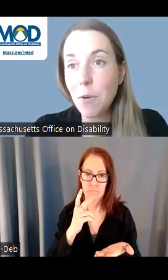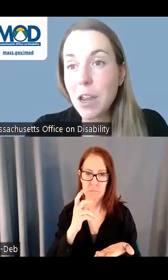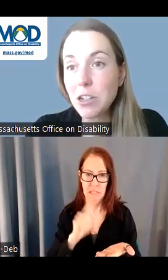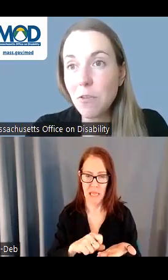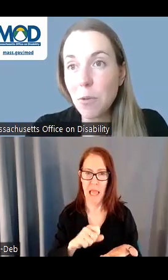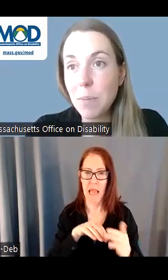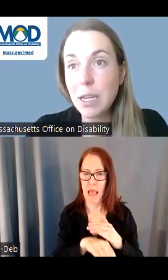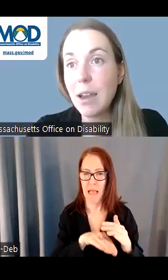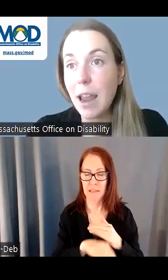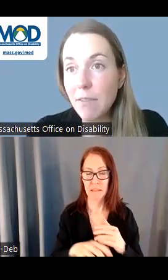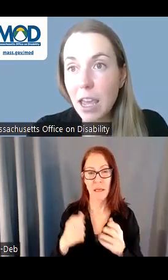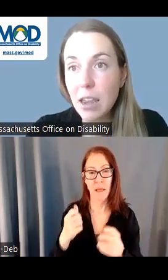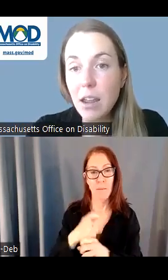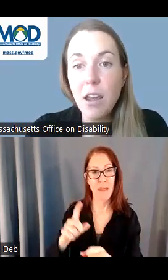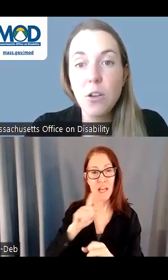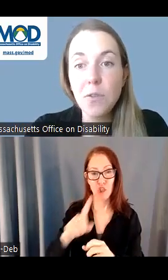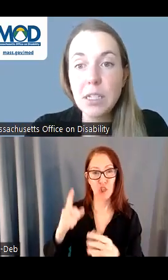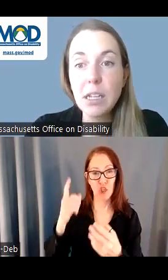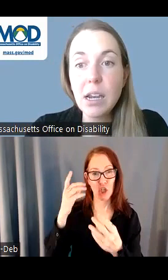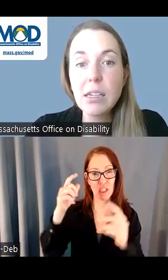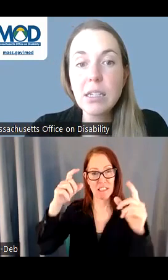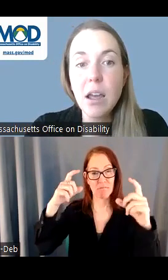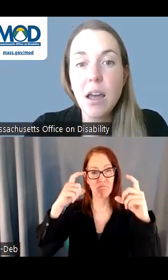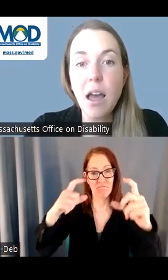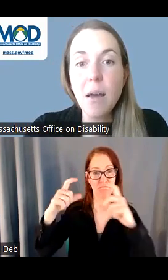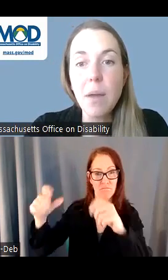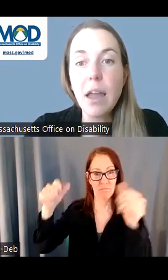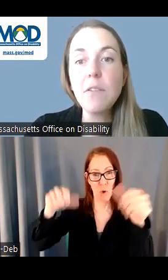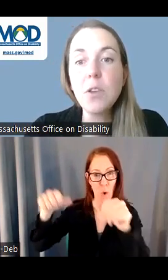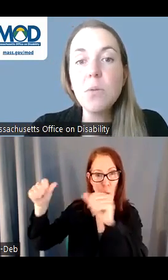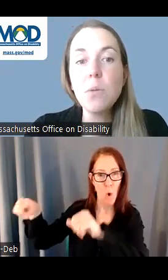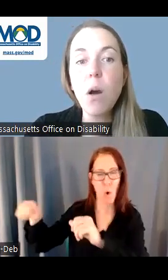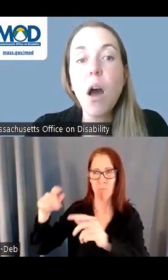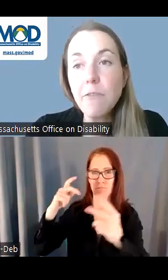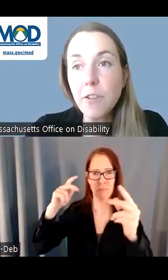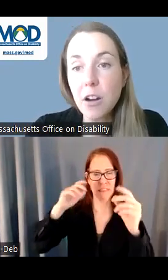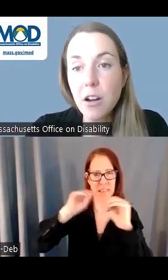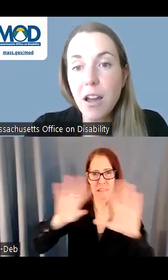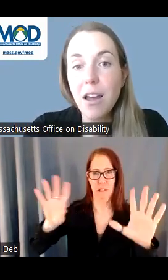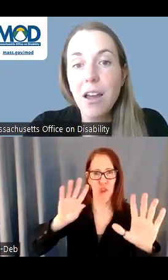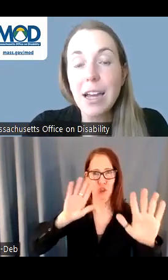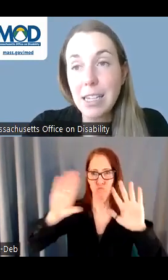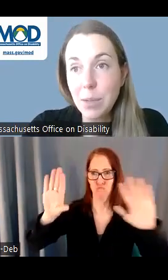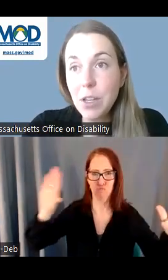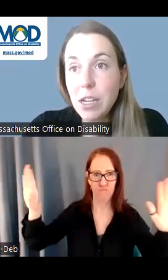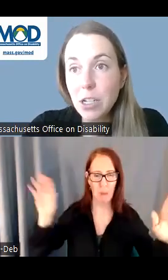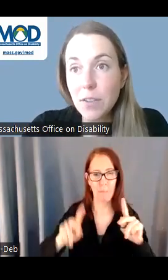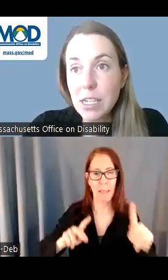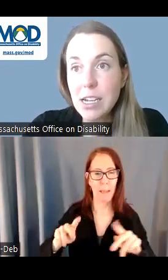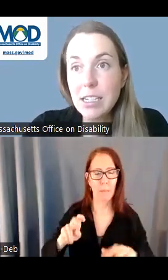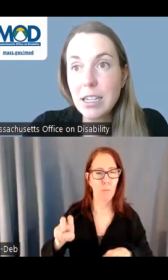sufficient information for people to navigate your facilities. And if you offer